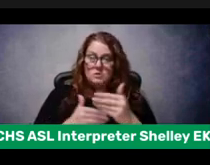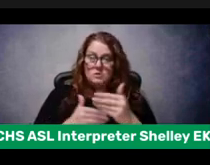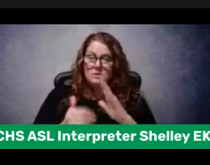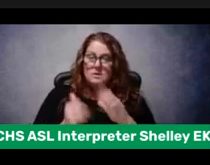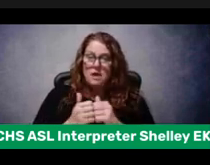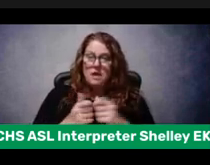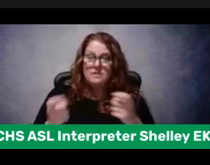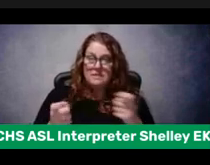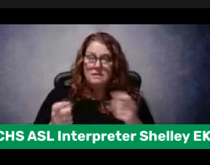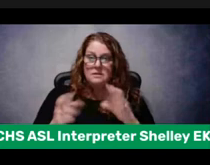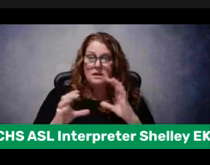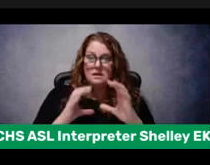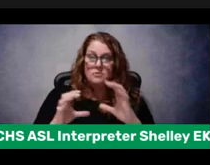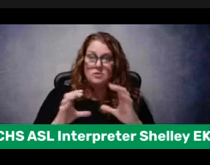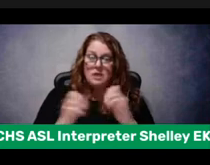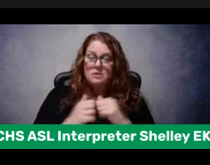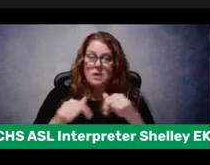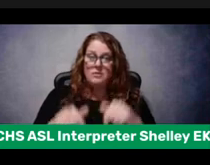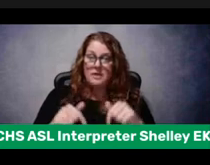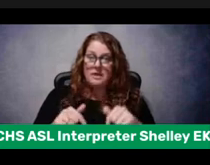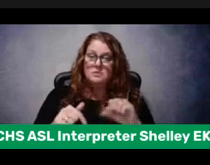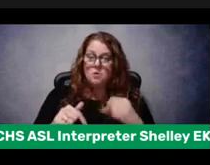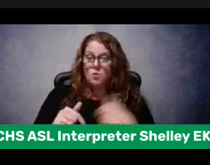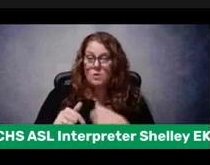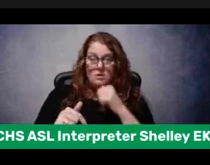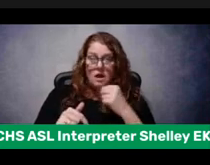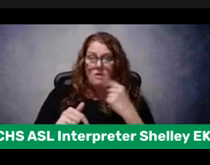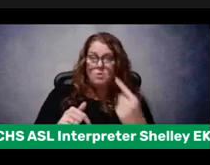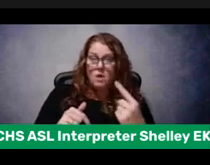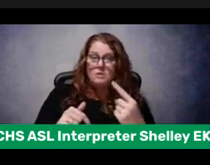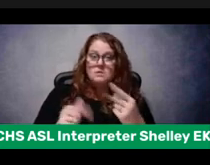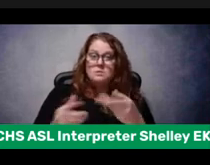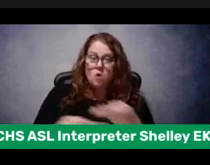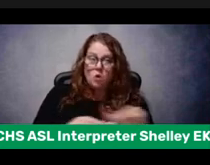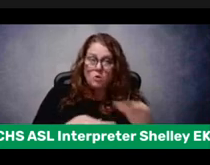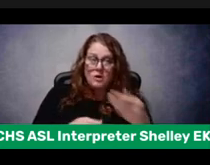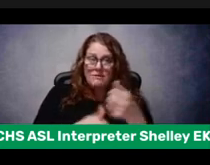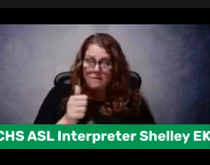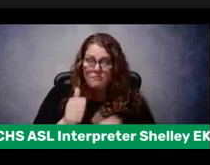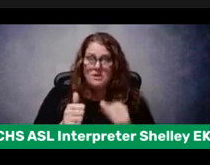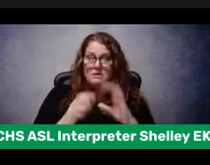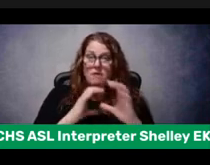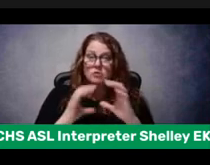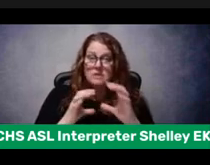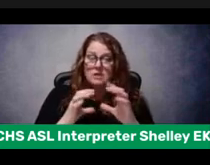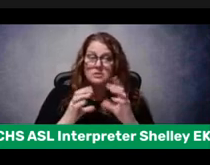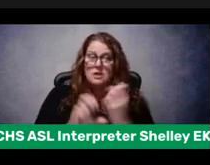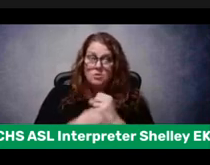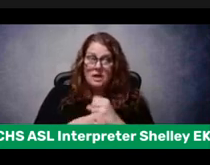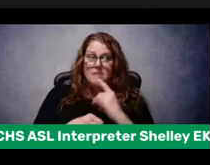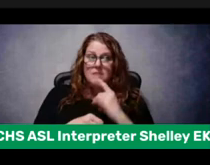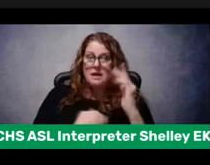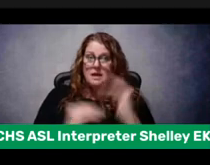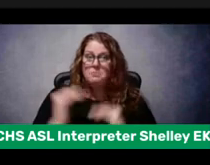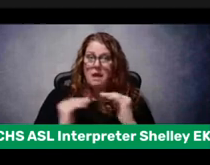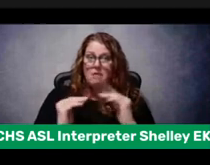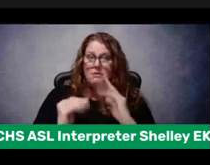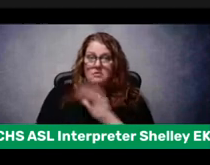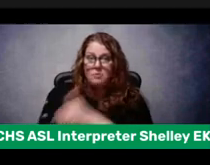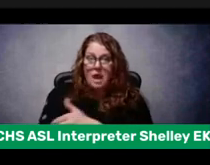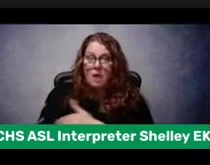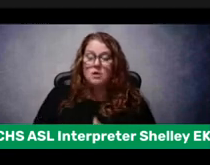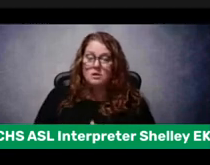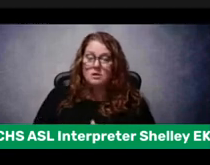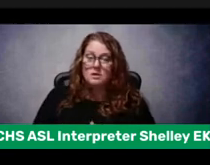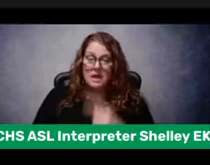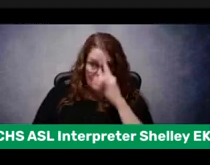facilitating conversations about this, so we're not the ones brokering every conversation and creating that imbalance of power? So